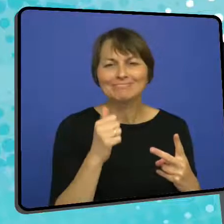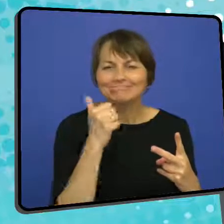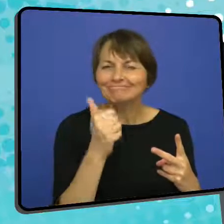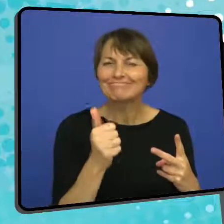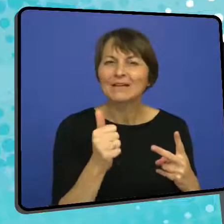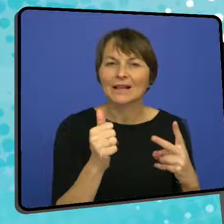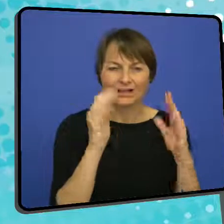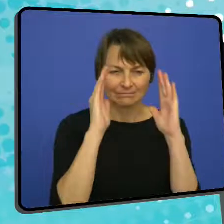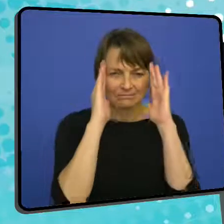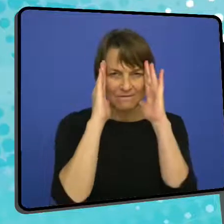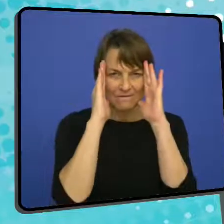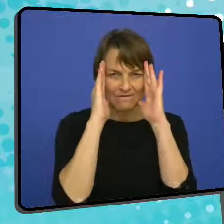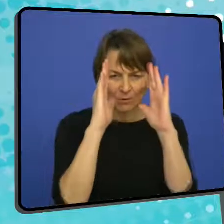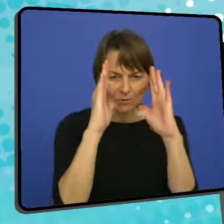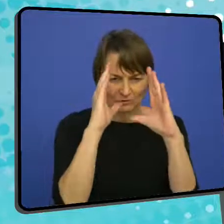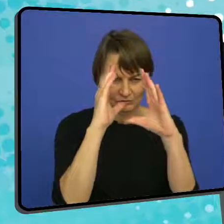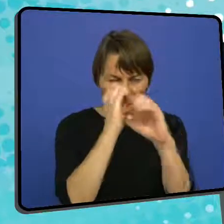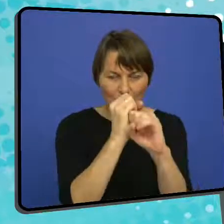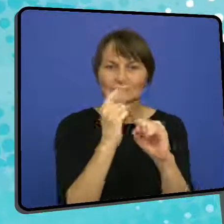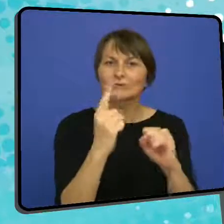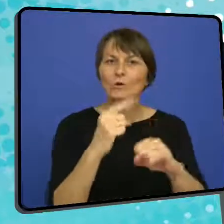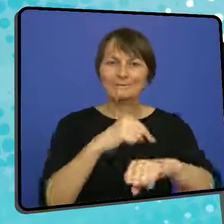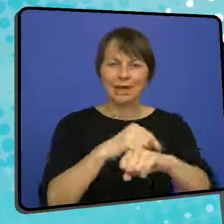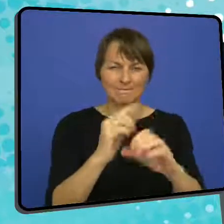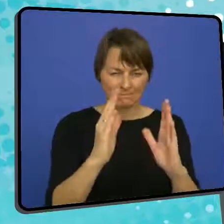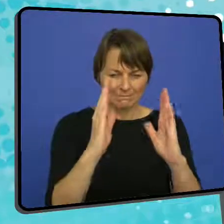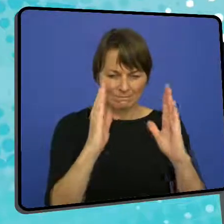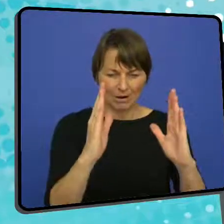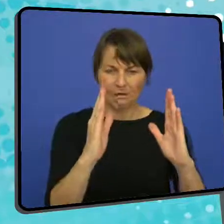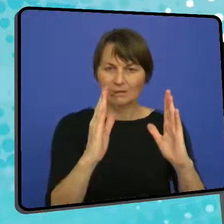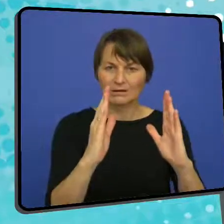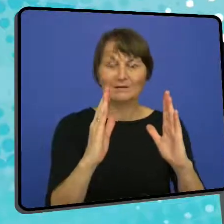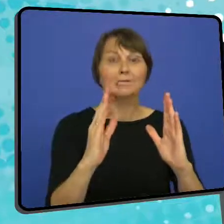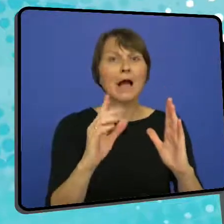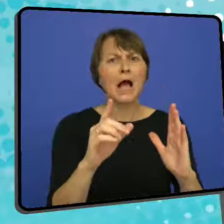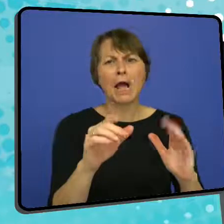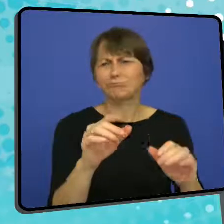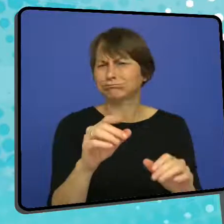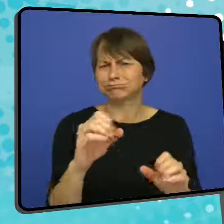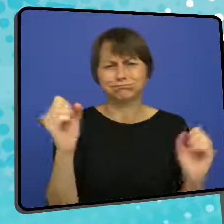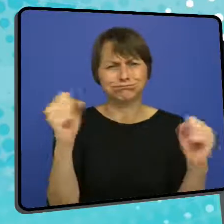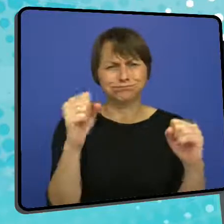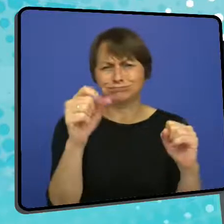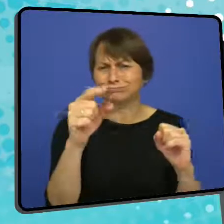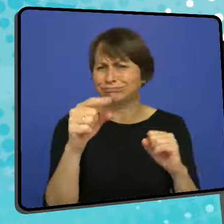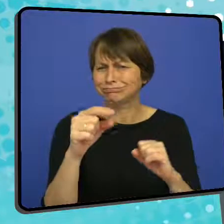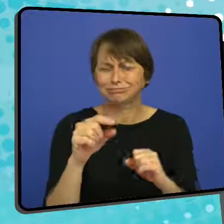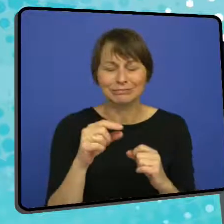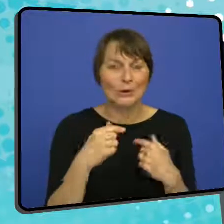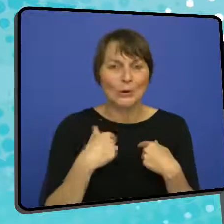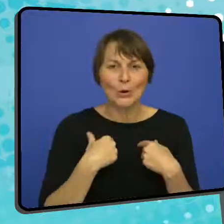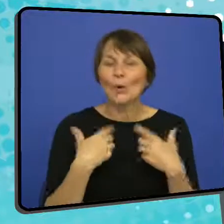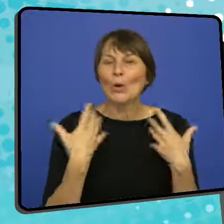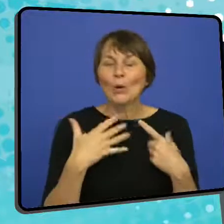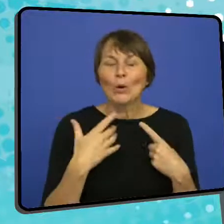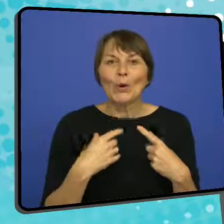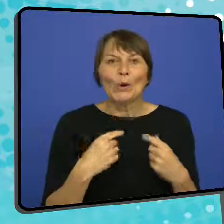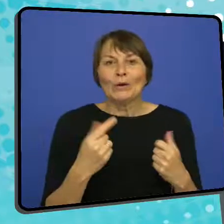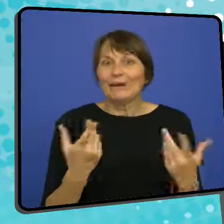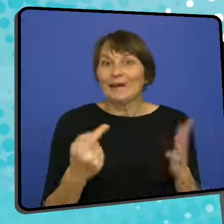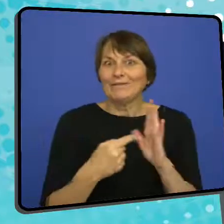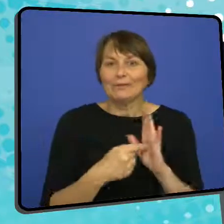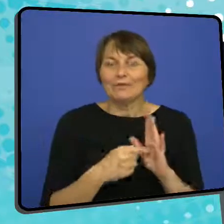concentration, like blocking out that time. Oh, I hear you. Like, creativity doesn't happen in a 30-minute slot, does